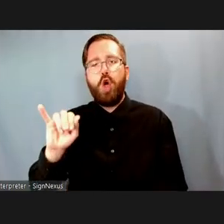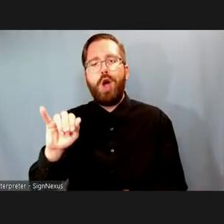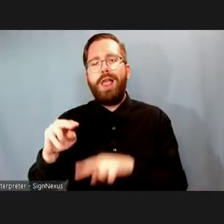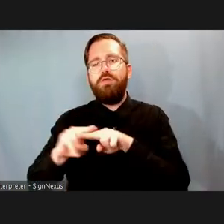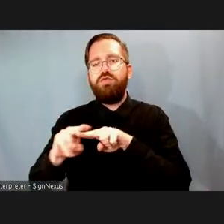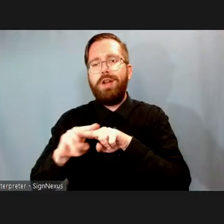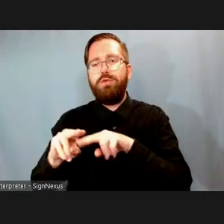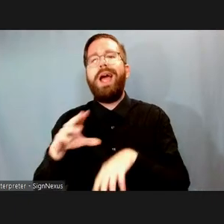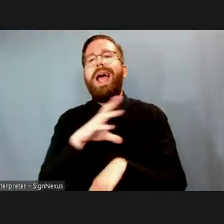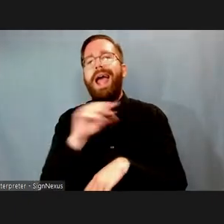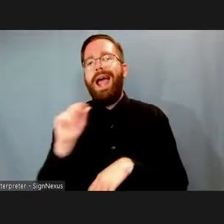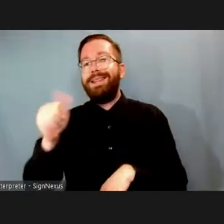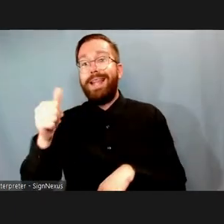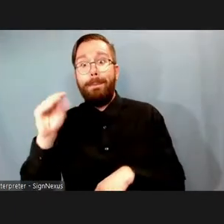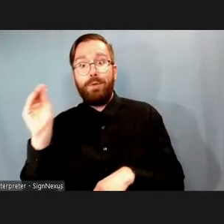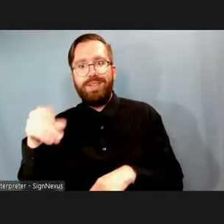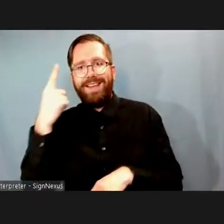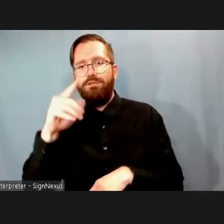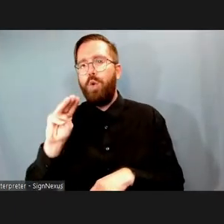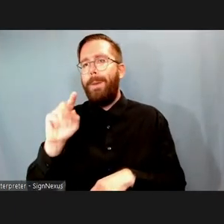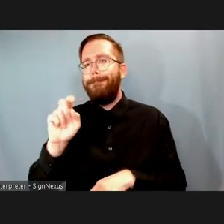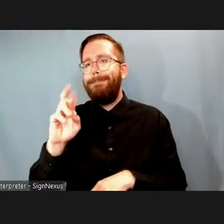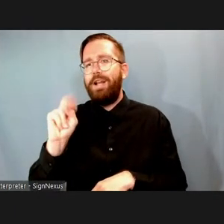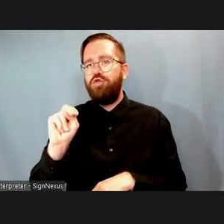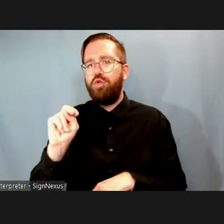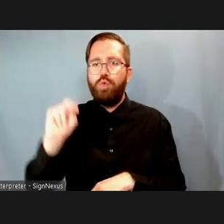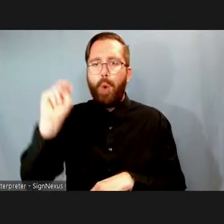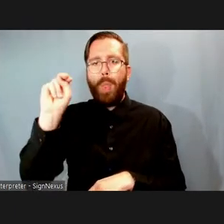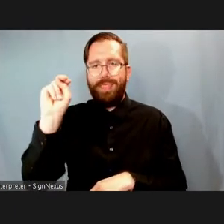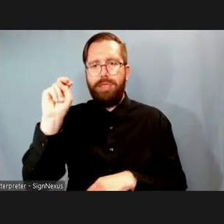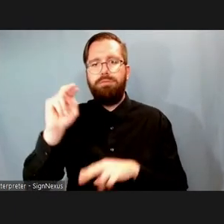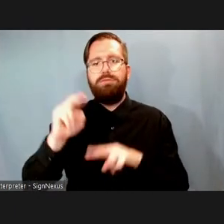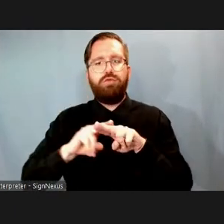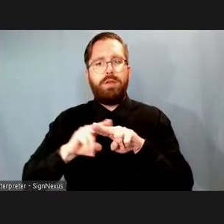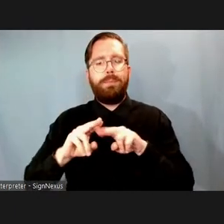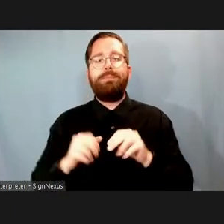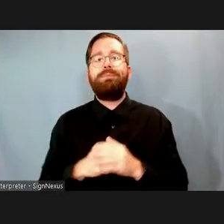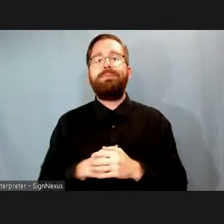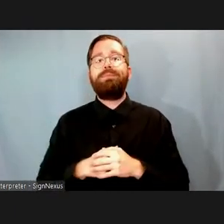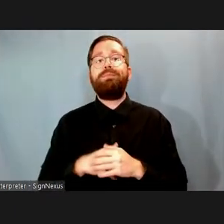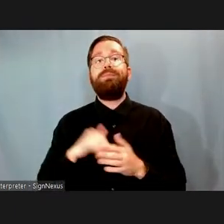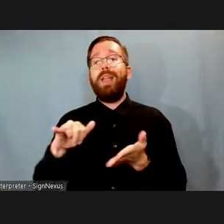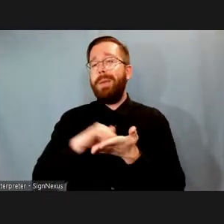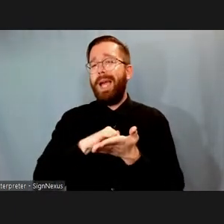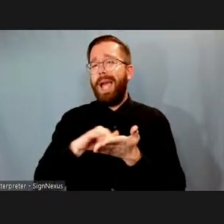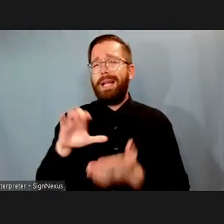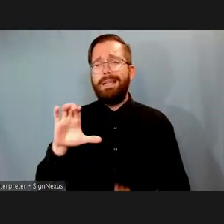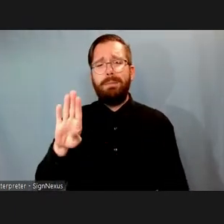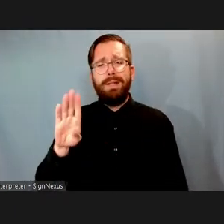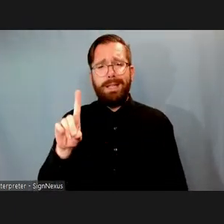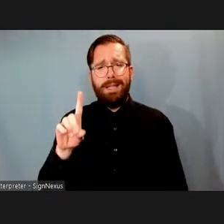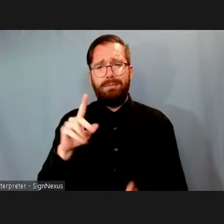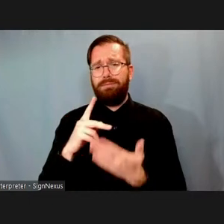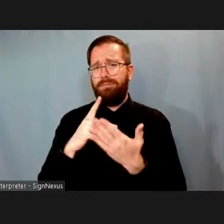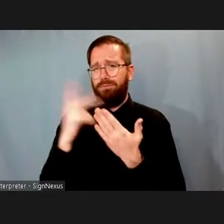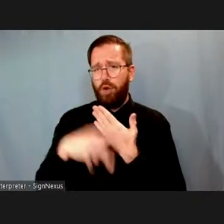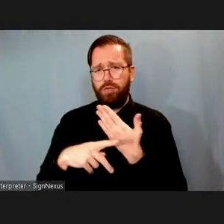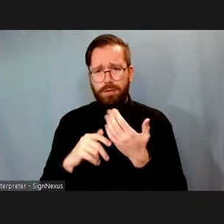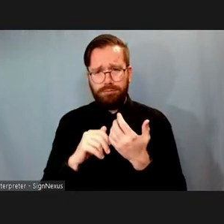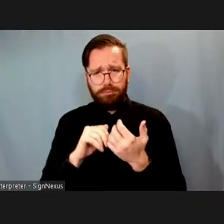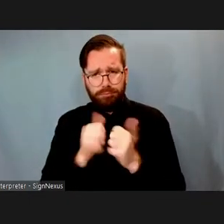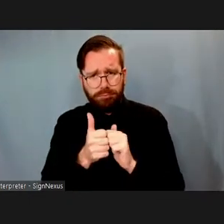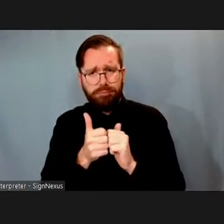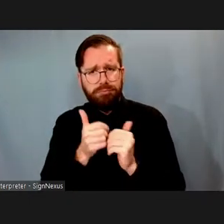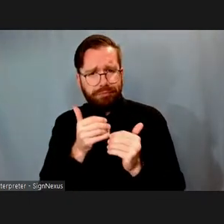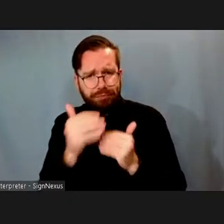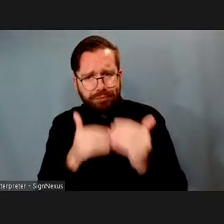north railroad with respect to how the manhattan cbd tolling program would work locations for infrastructure would